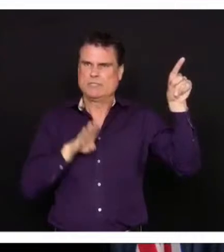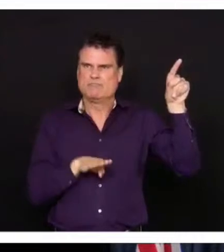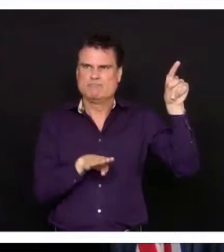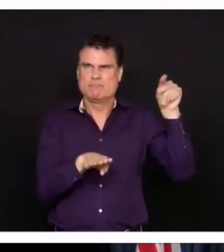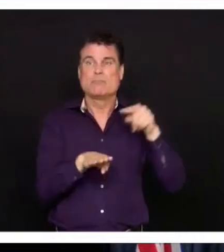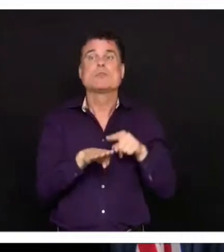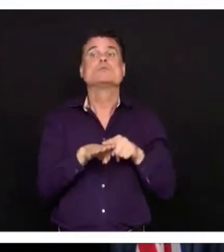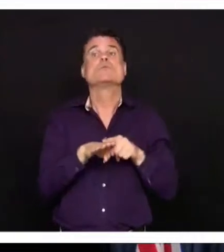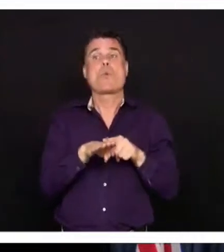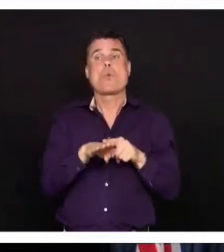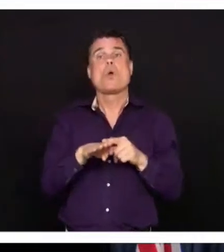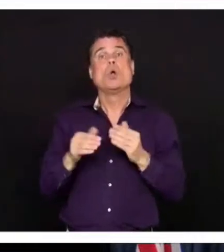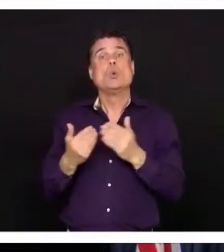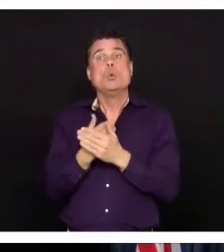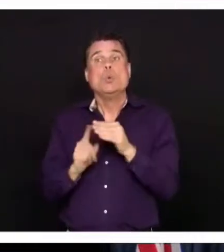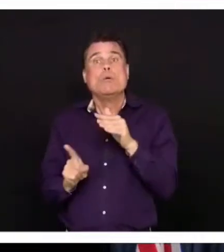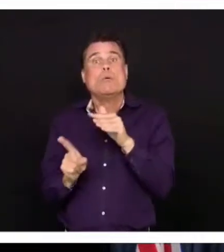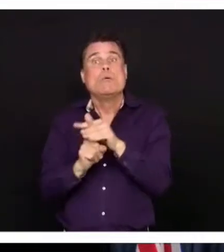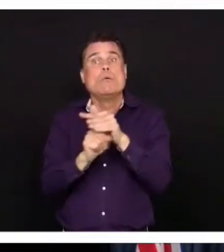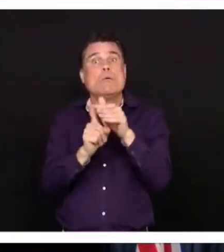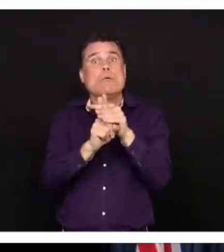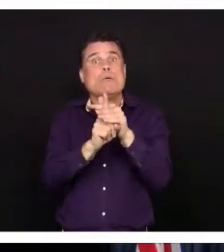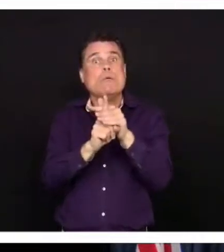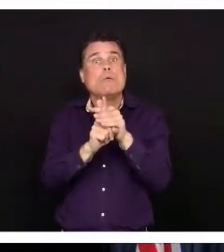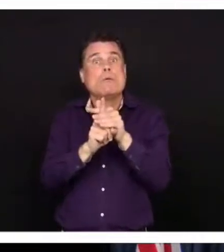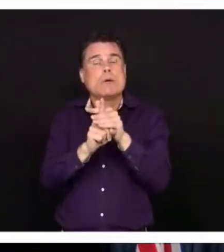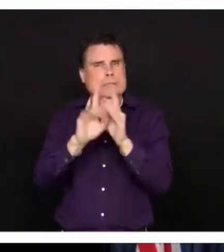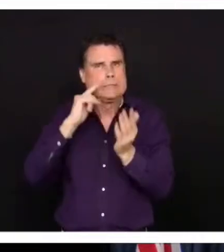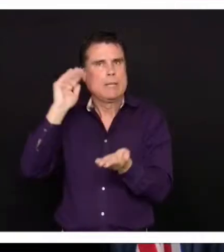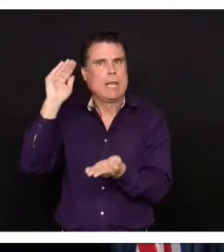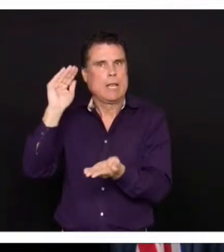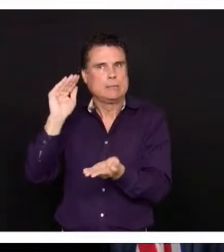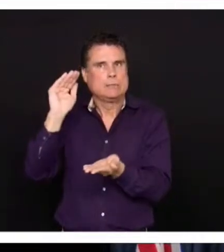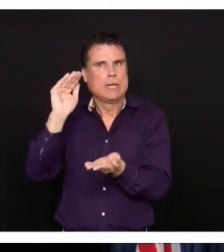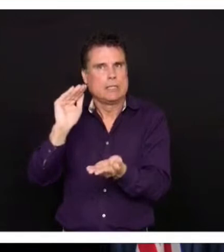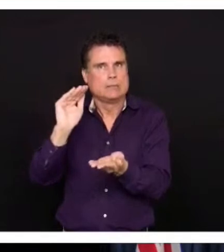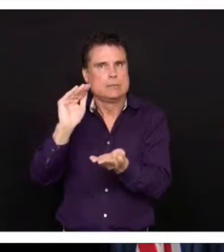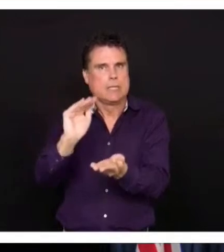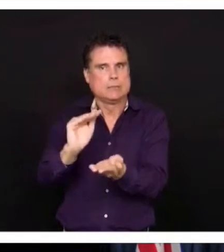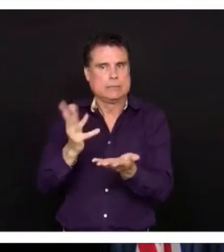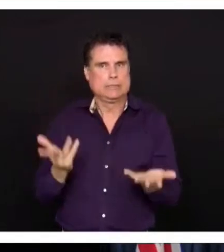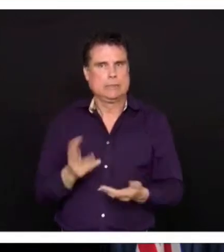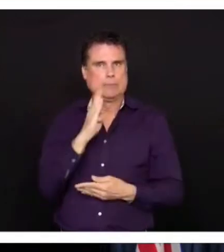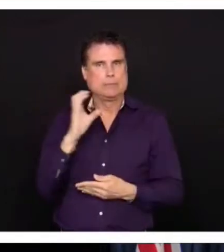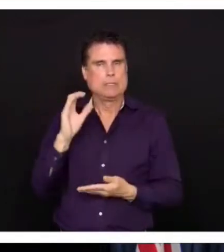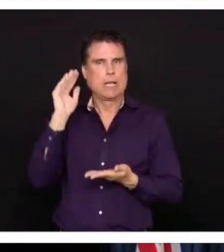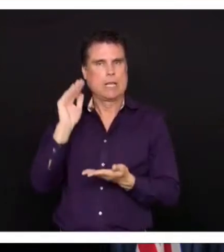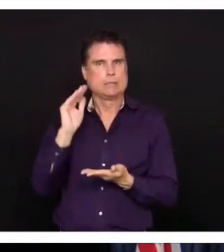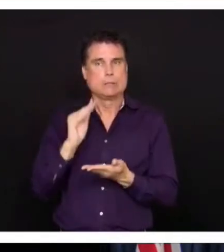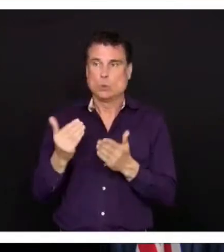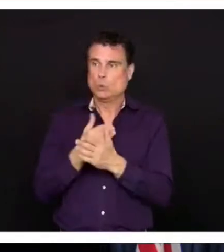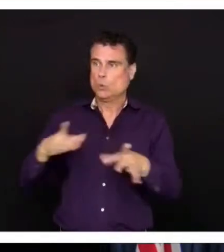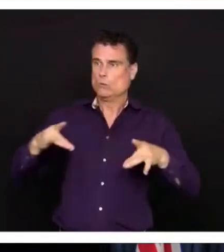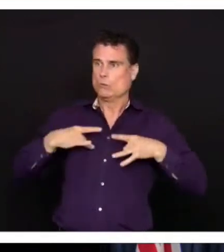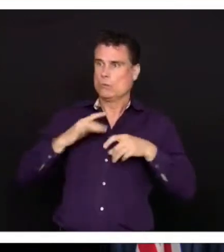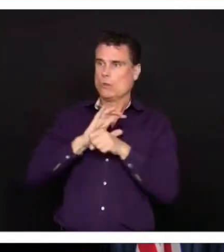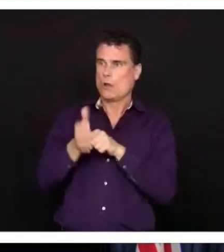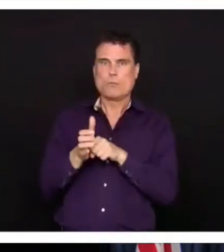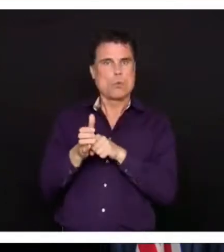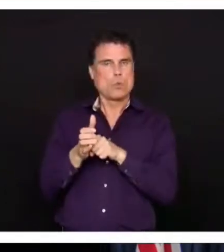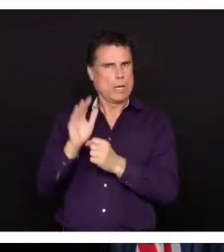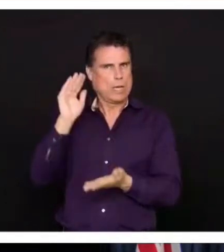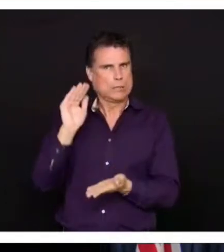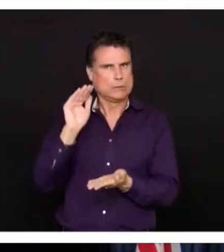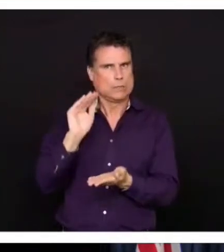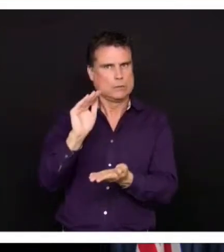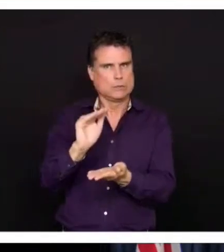below, well within our capacity to deal with it. Similarly, that BC's COVID-19 ICU census